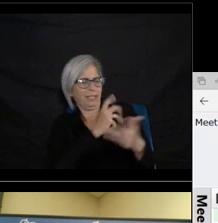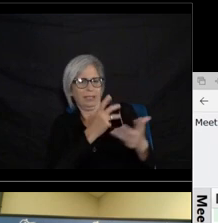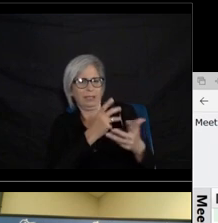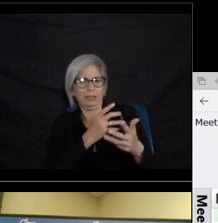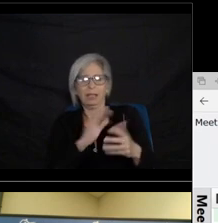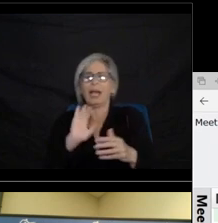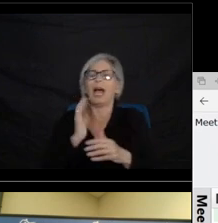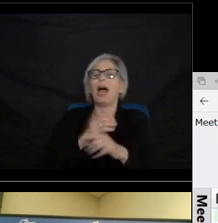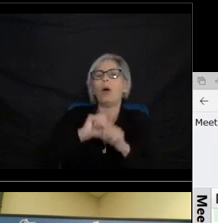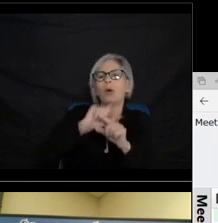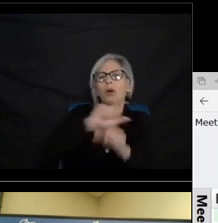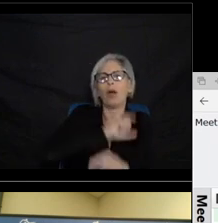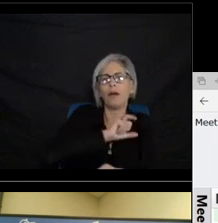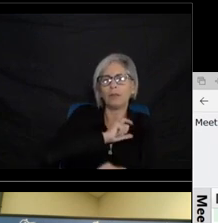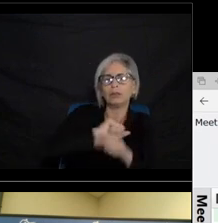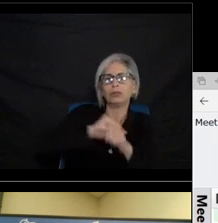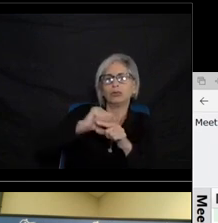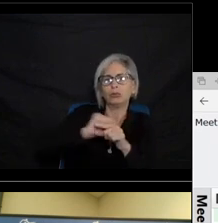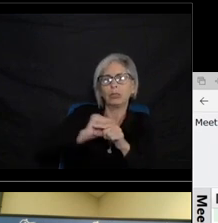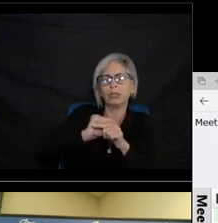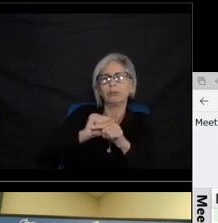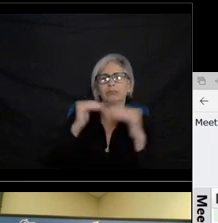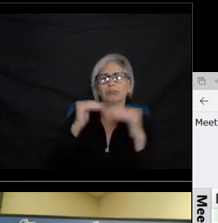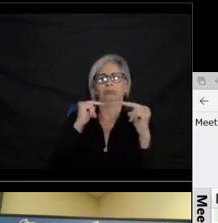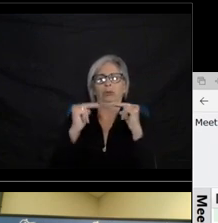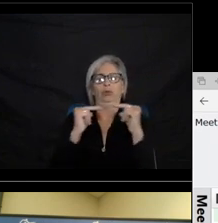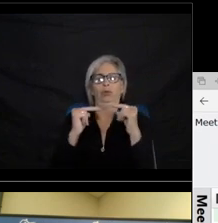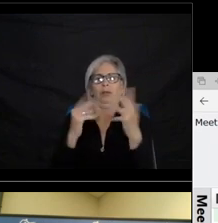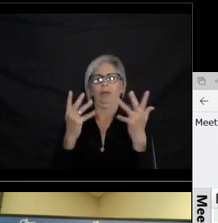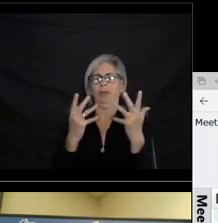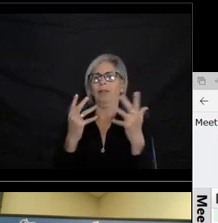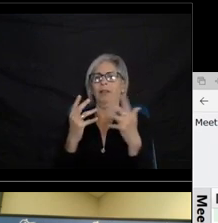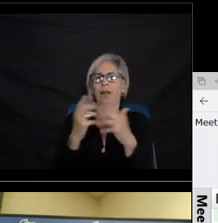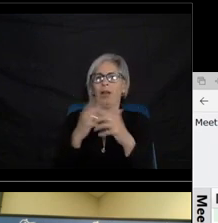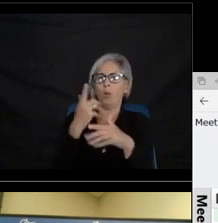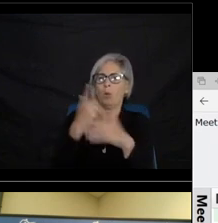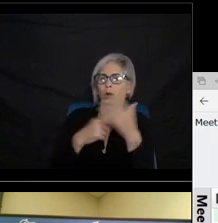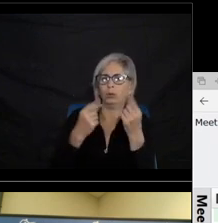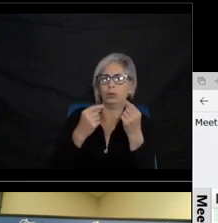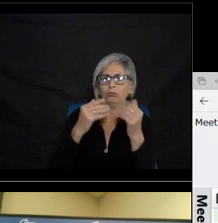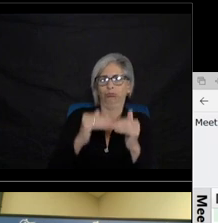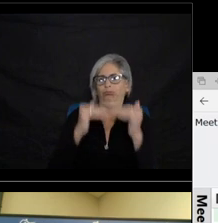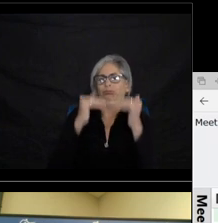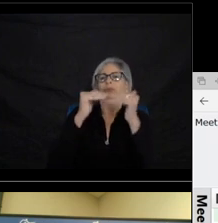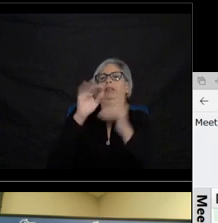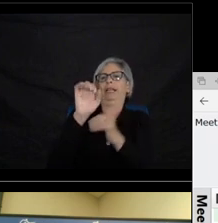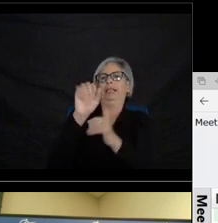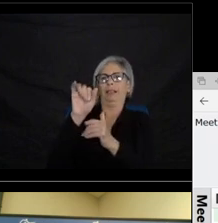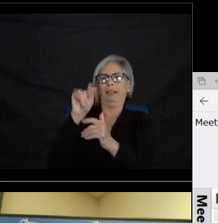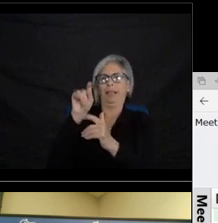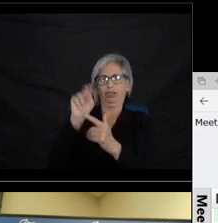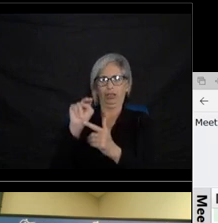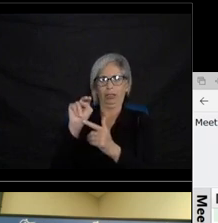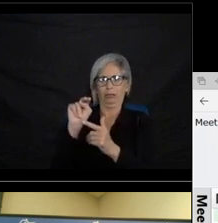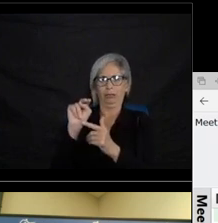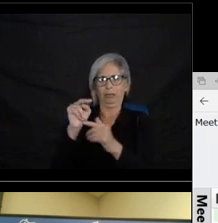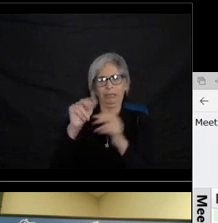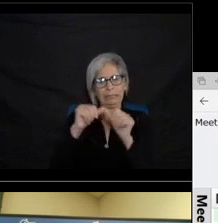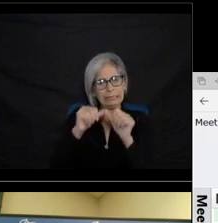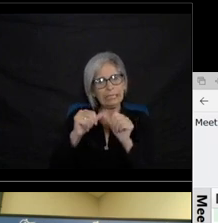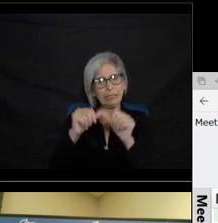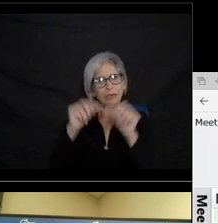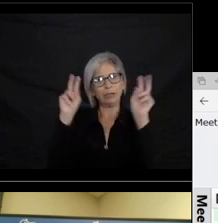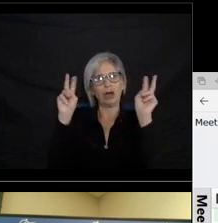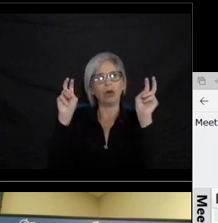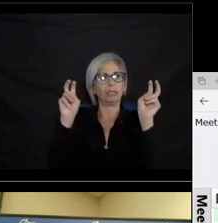officers trained in fair and partial policing, or what do we give them as far as de-escalation? And it's a constant theme through the different panels that I